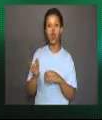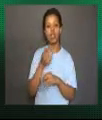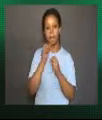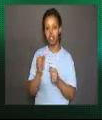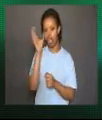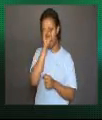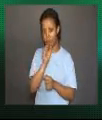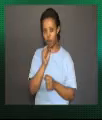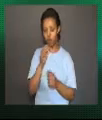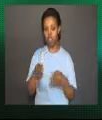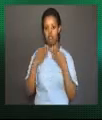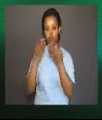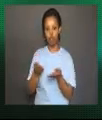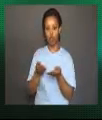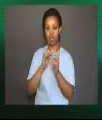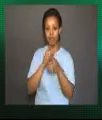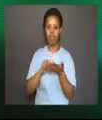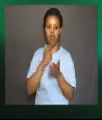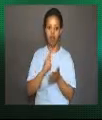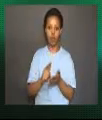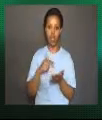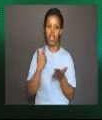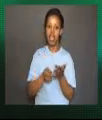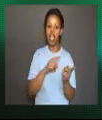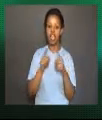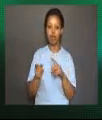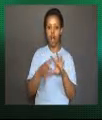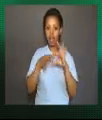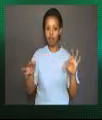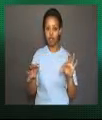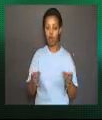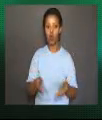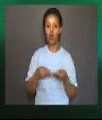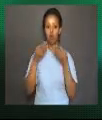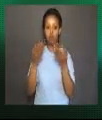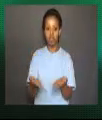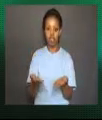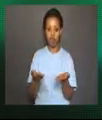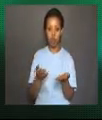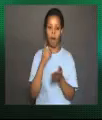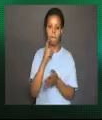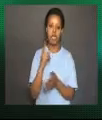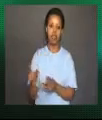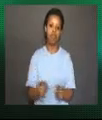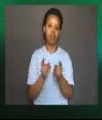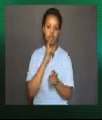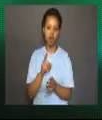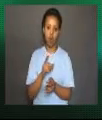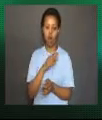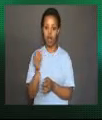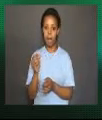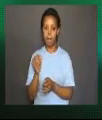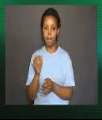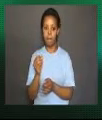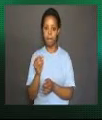A hypothesis has to be stated in such a way that it can be tested in